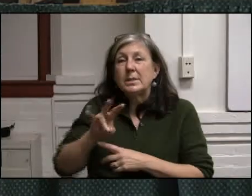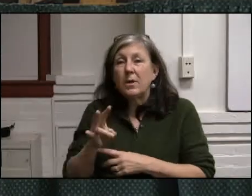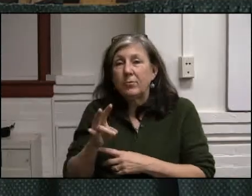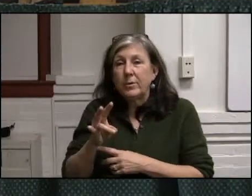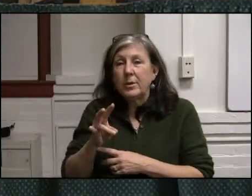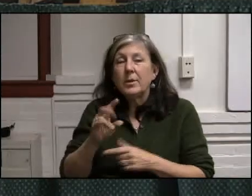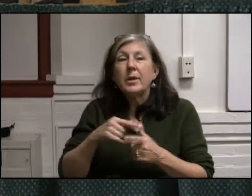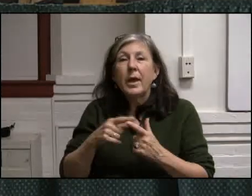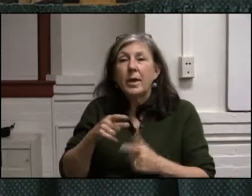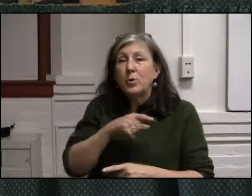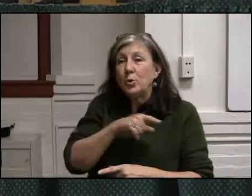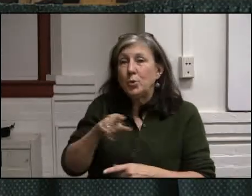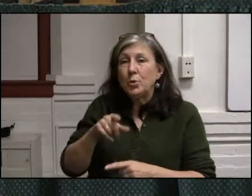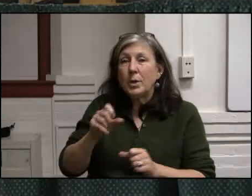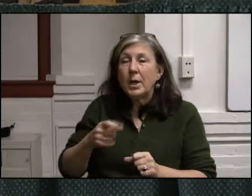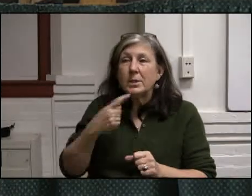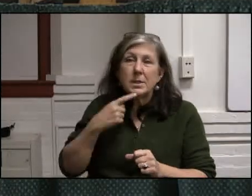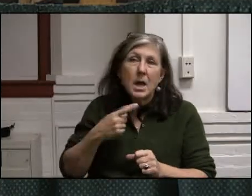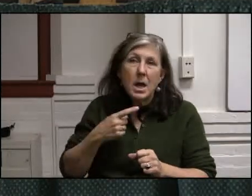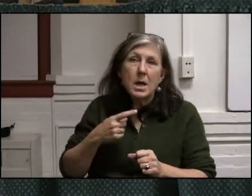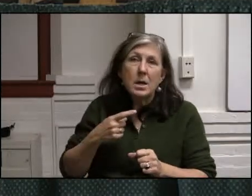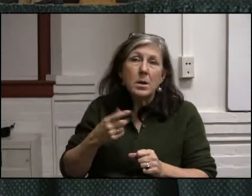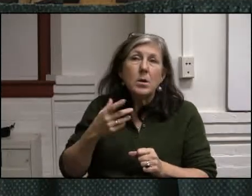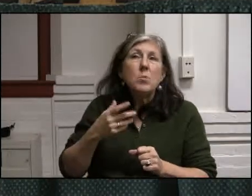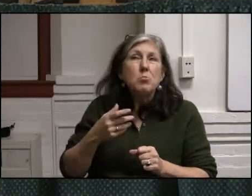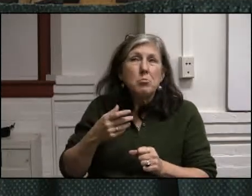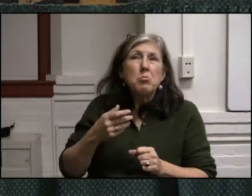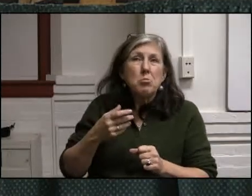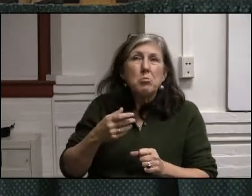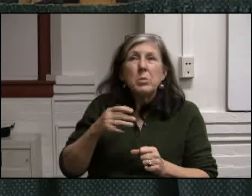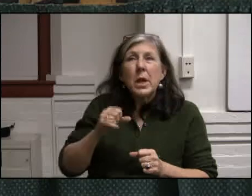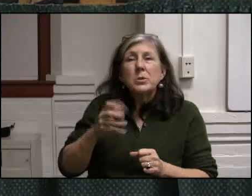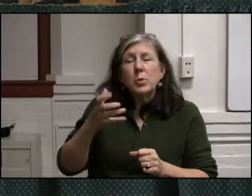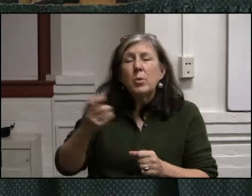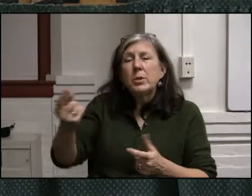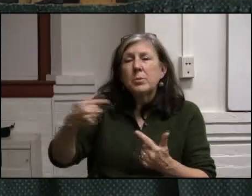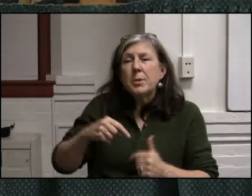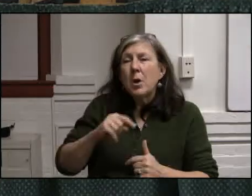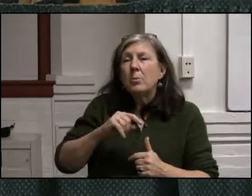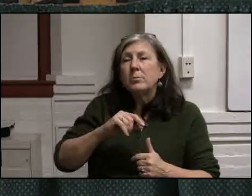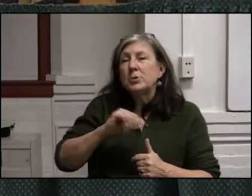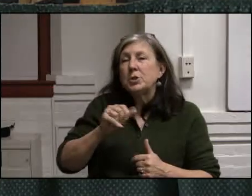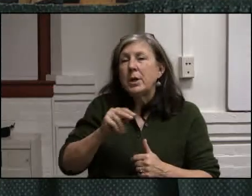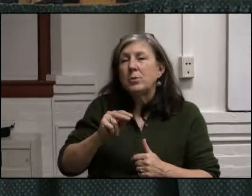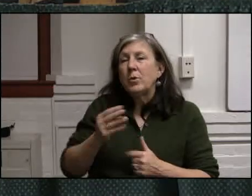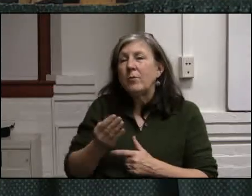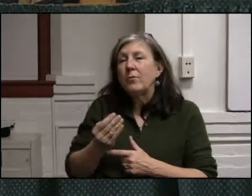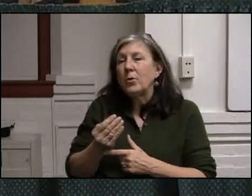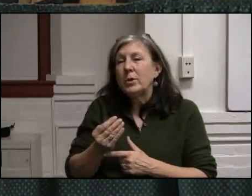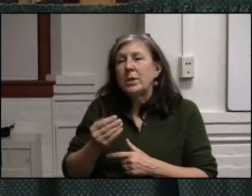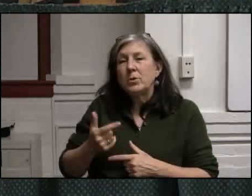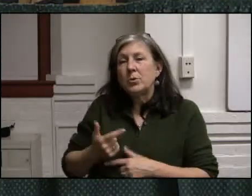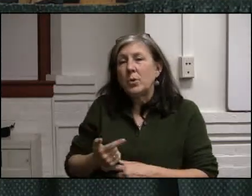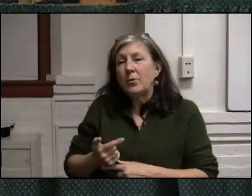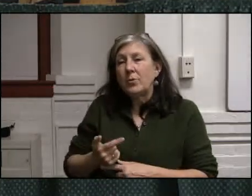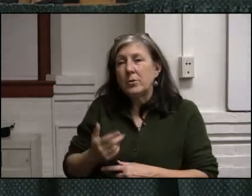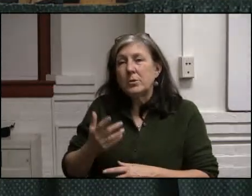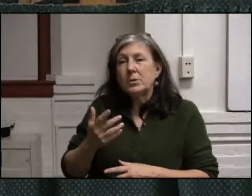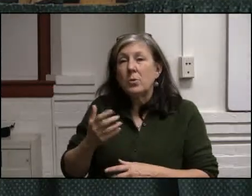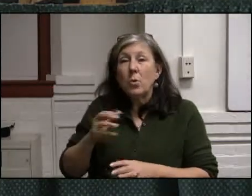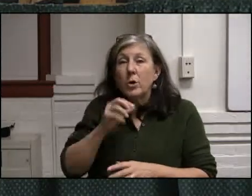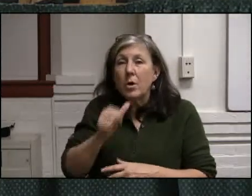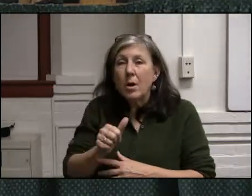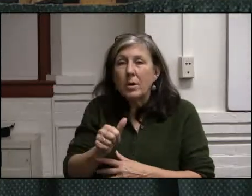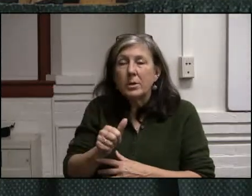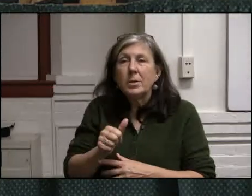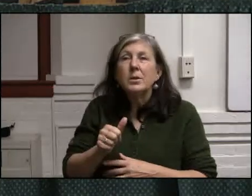7th whether you want them to visit on either the 14th or the 21st. Yeah, they Or later. also Or regularly later. send us